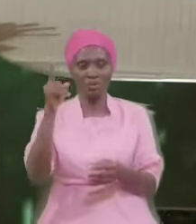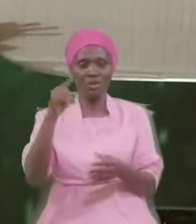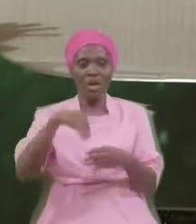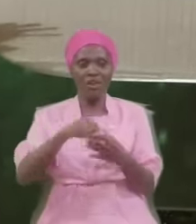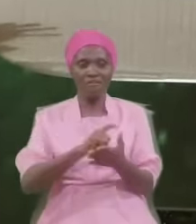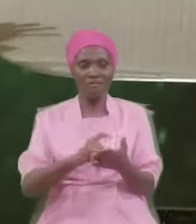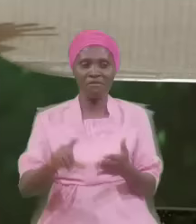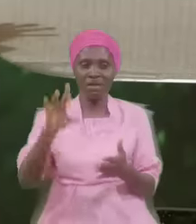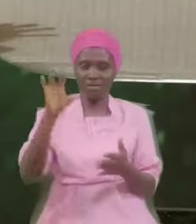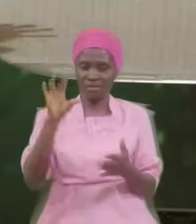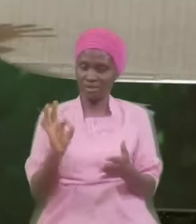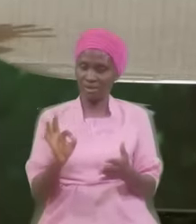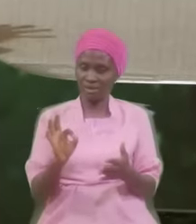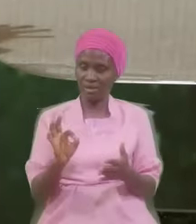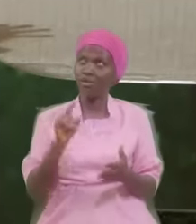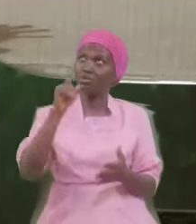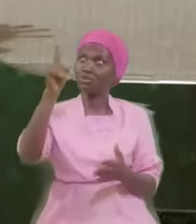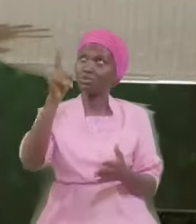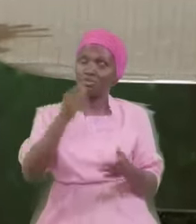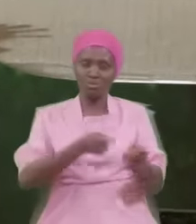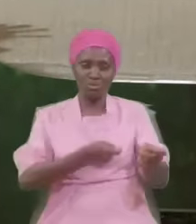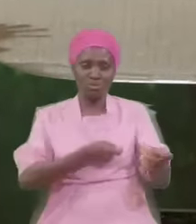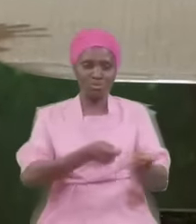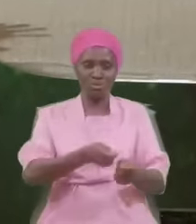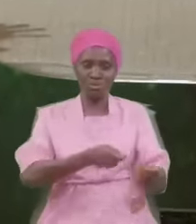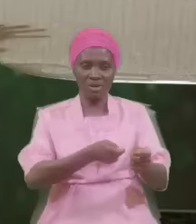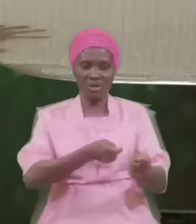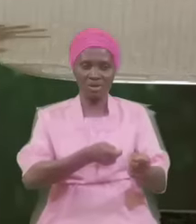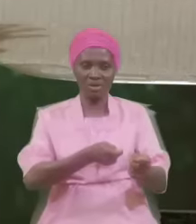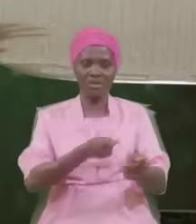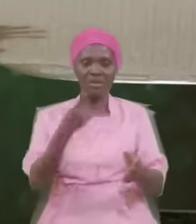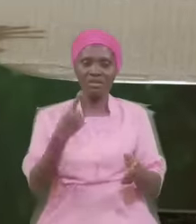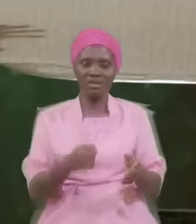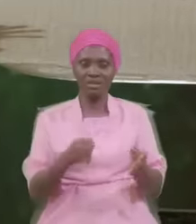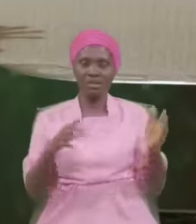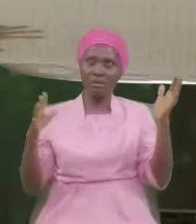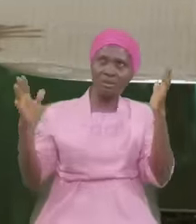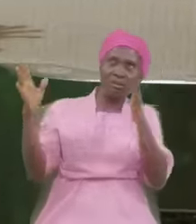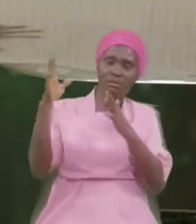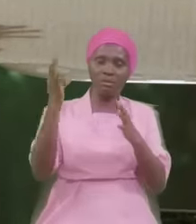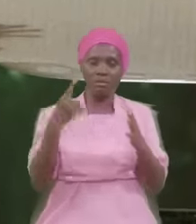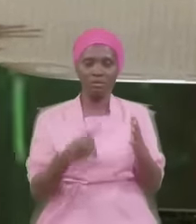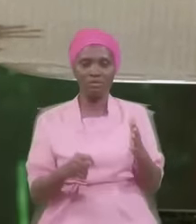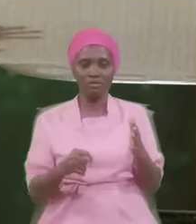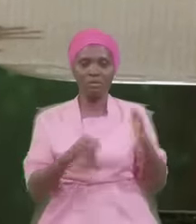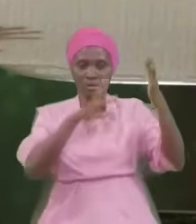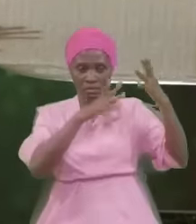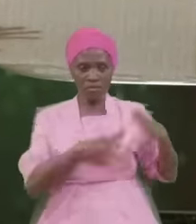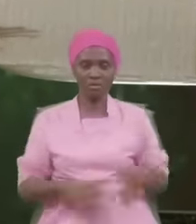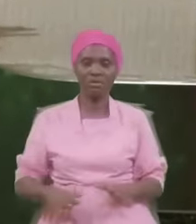In verse 9, thou rulest the raging of the sea.